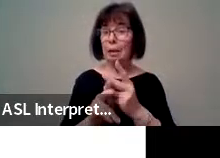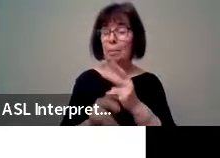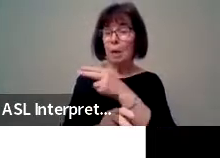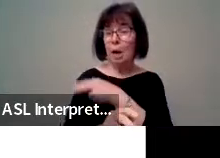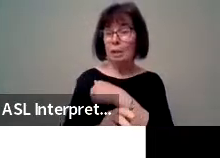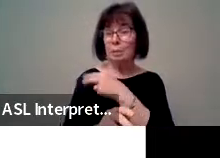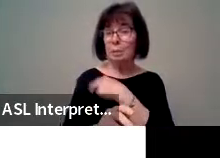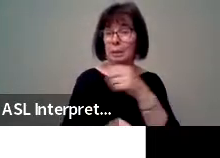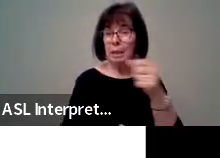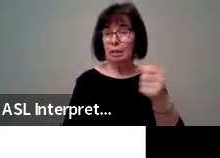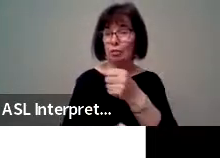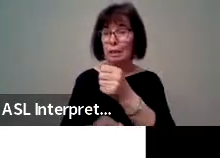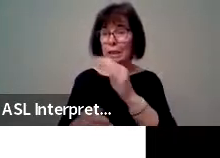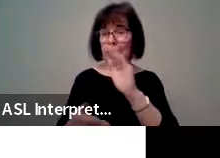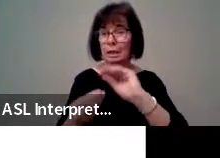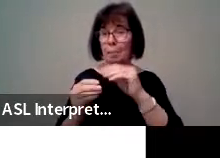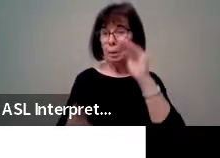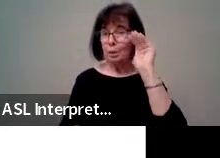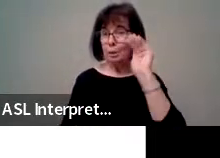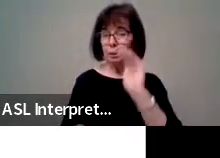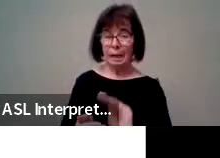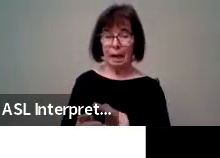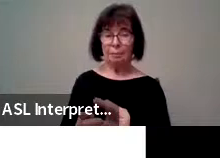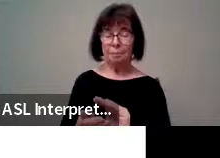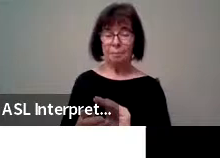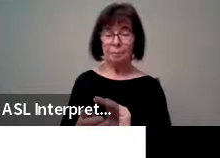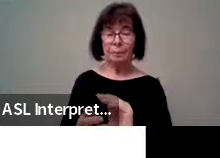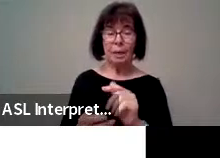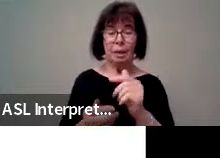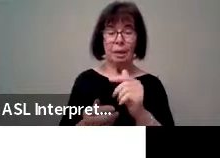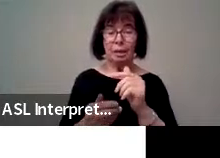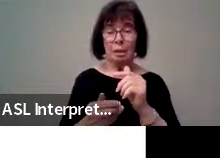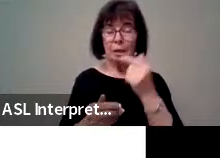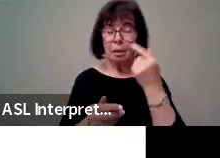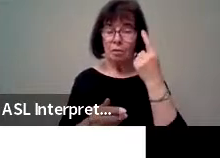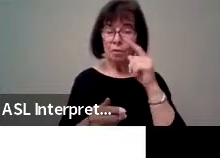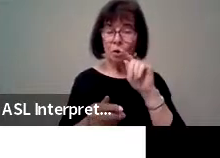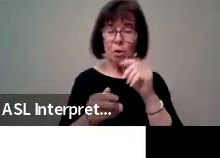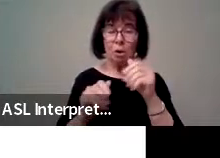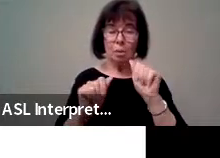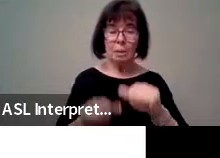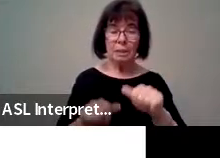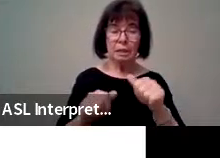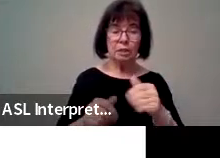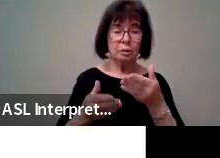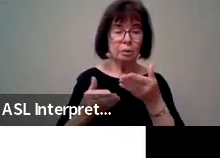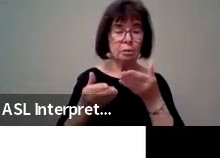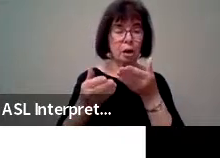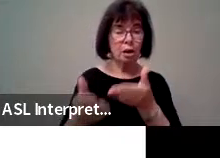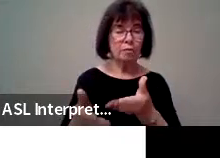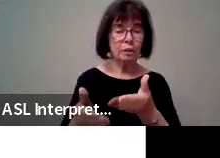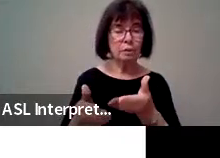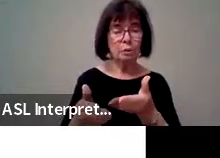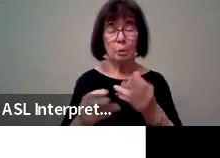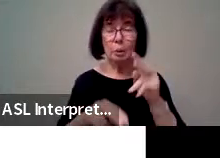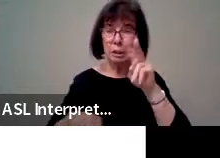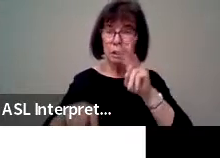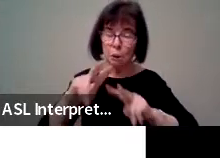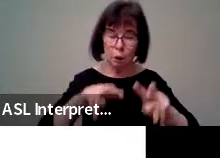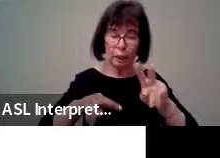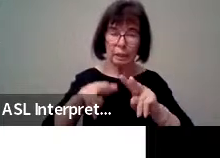We as a potential off-ramp, we would just look at the